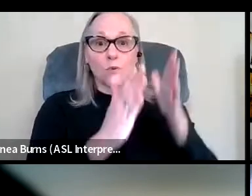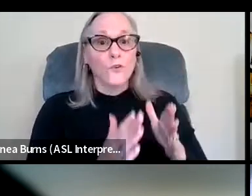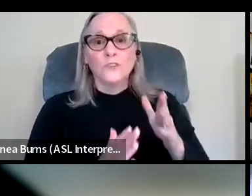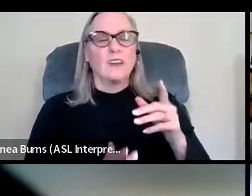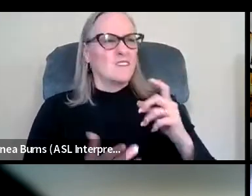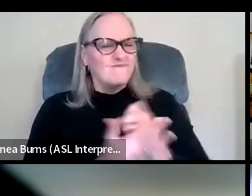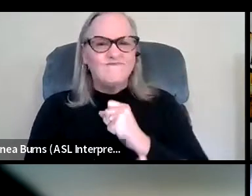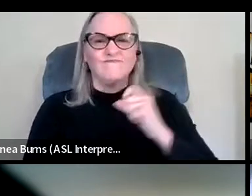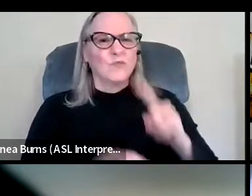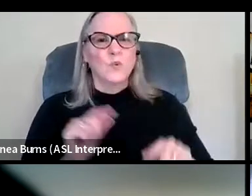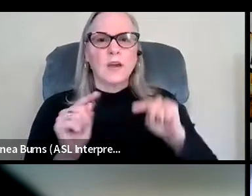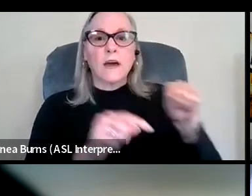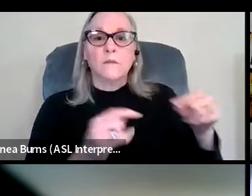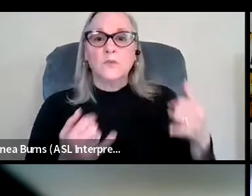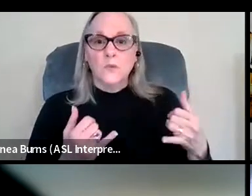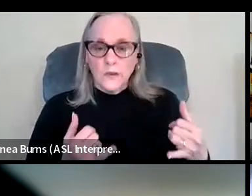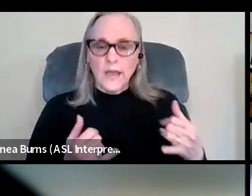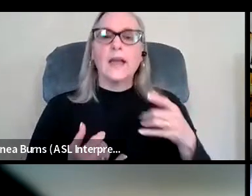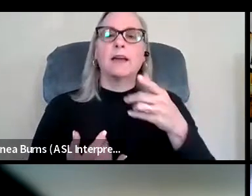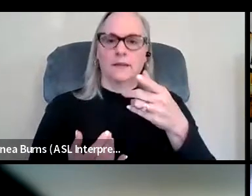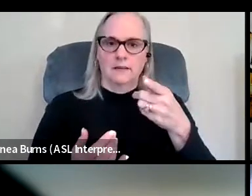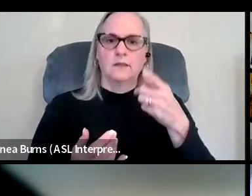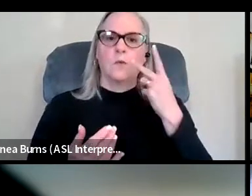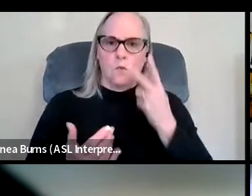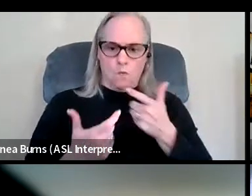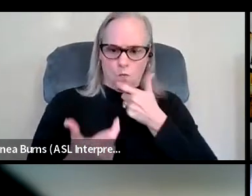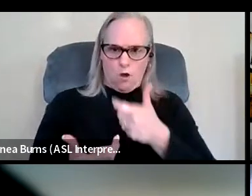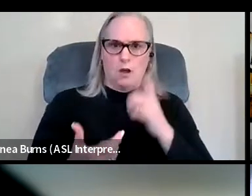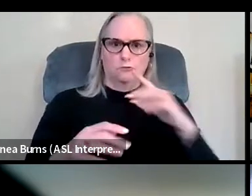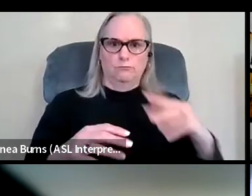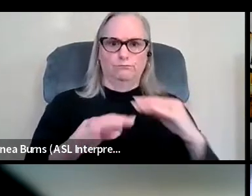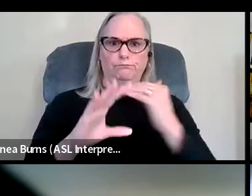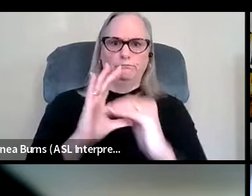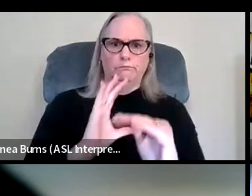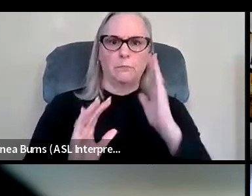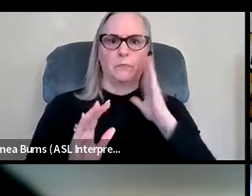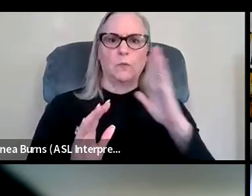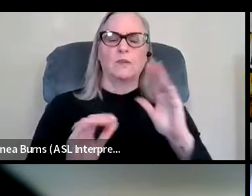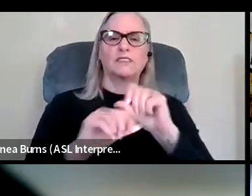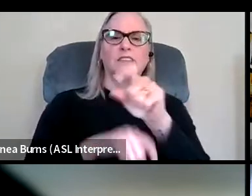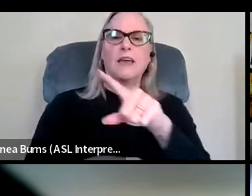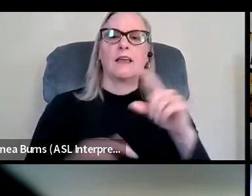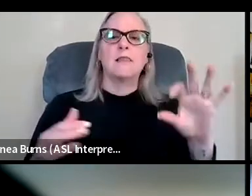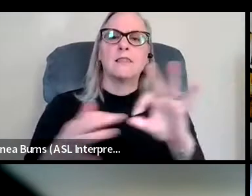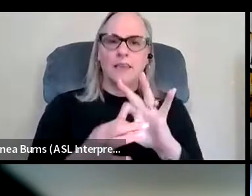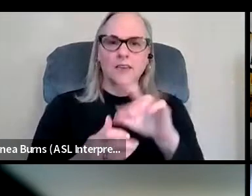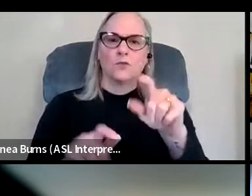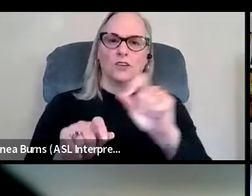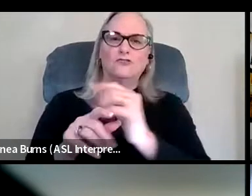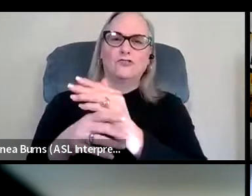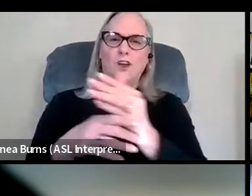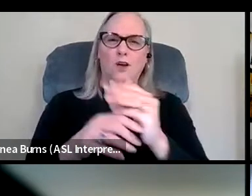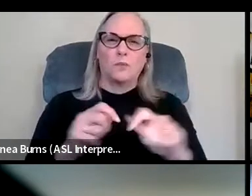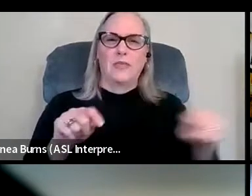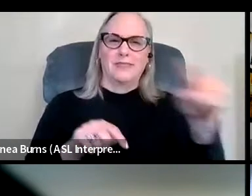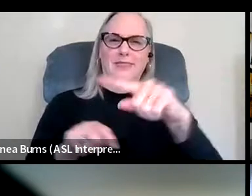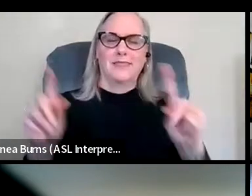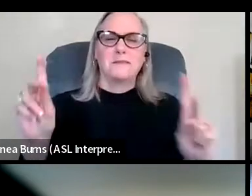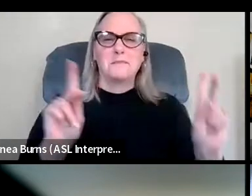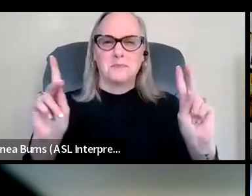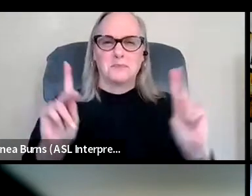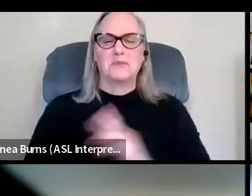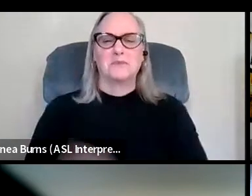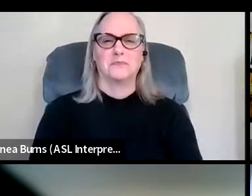here, keep an eye out for communication, and we will send out a link where you can share that with them.